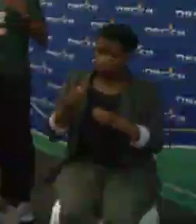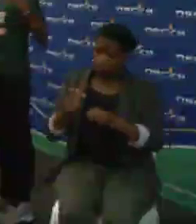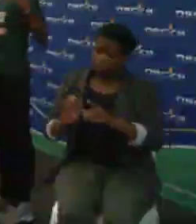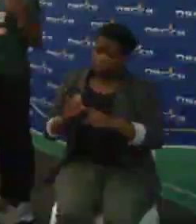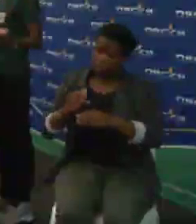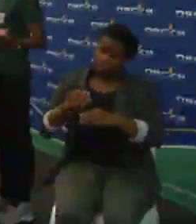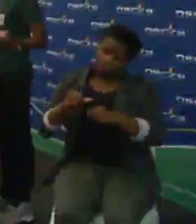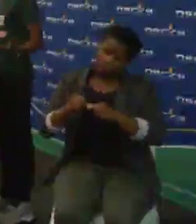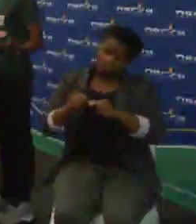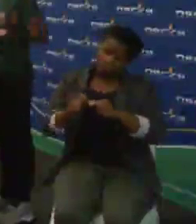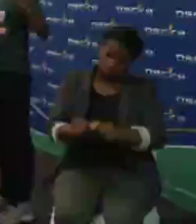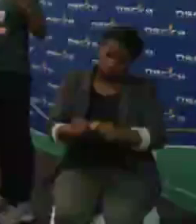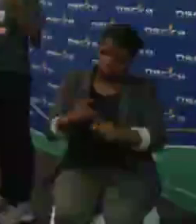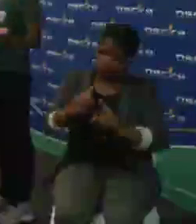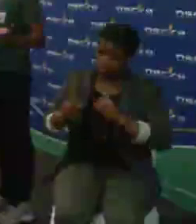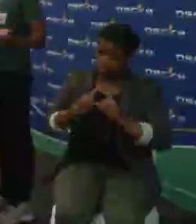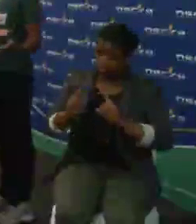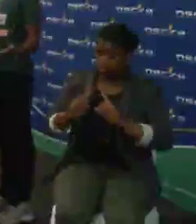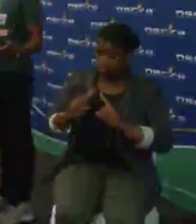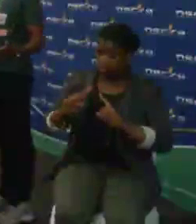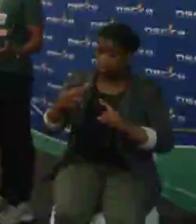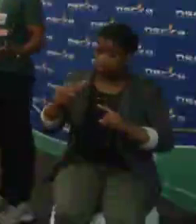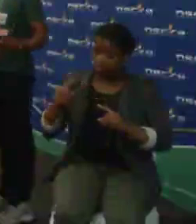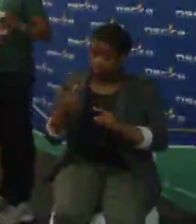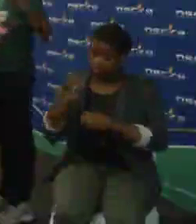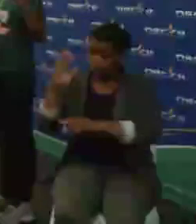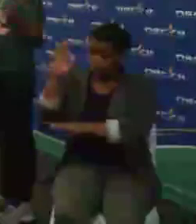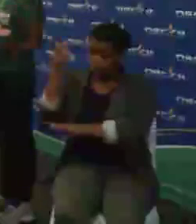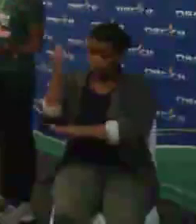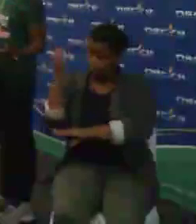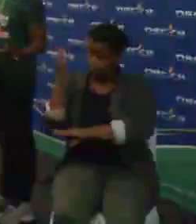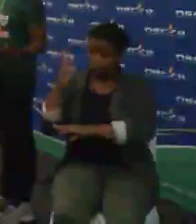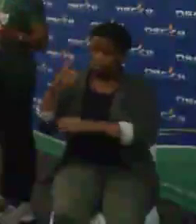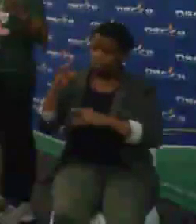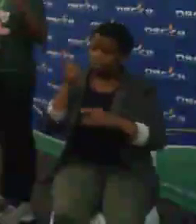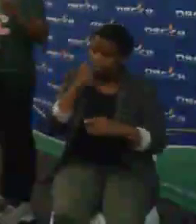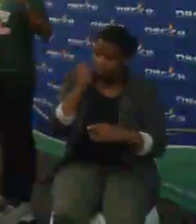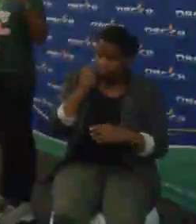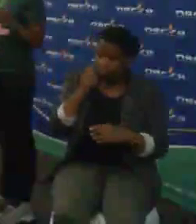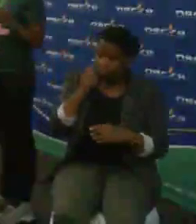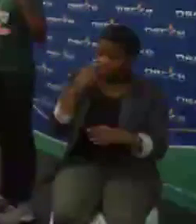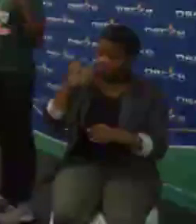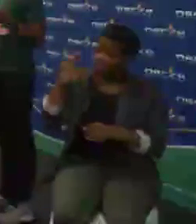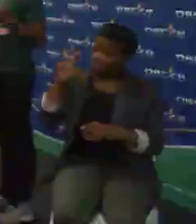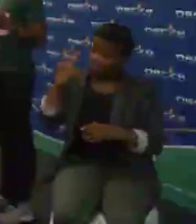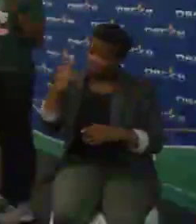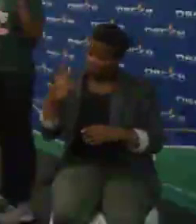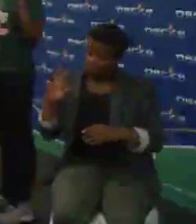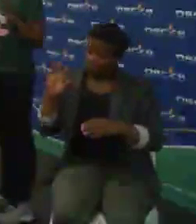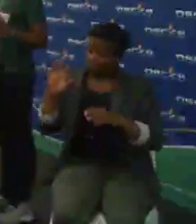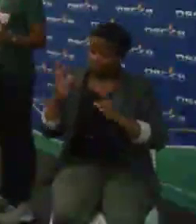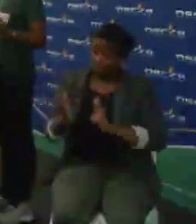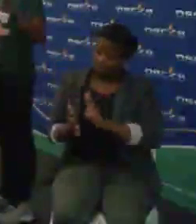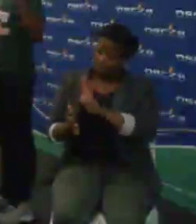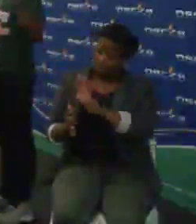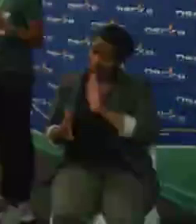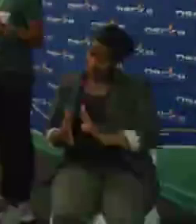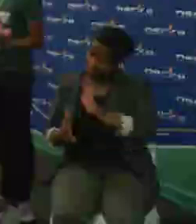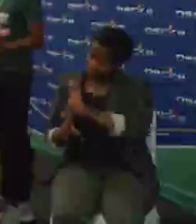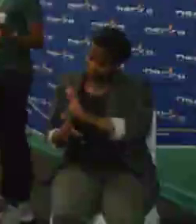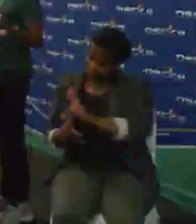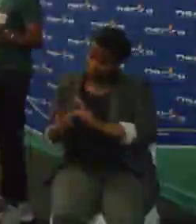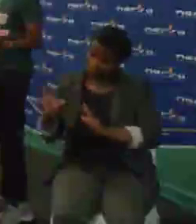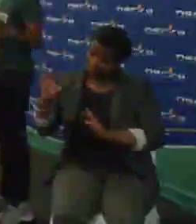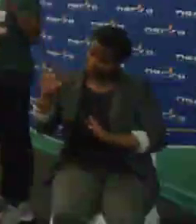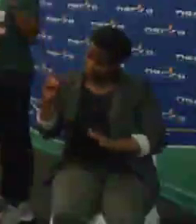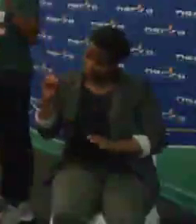what has been spoken about at each and every of these hearings, it's pretty simple. 99.99 further nines and more